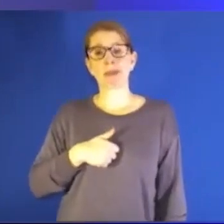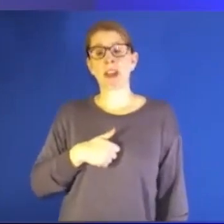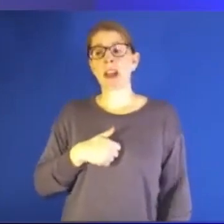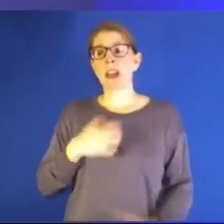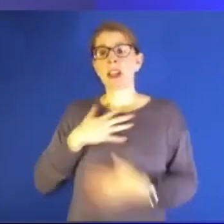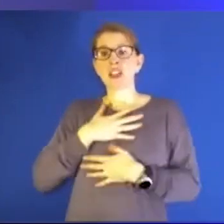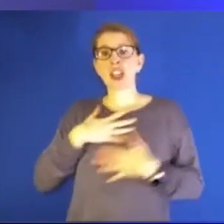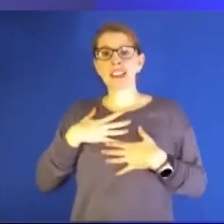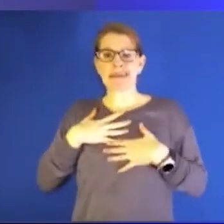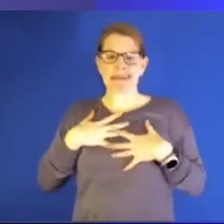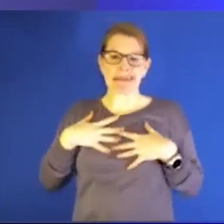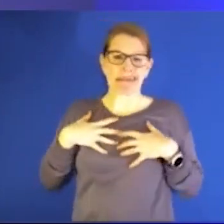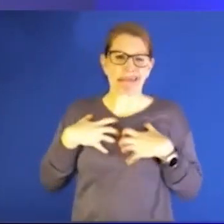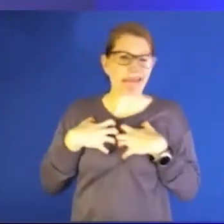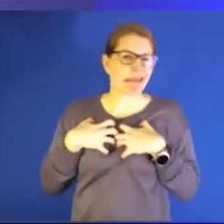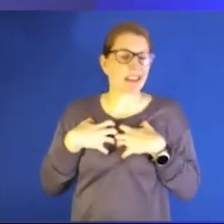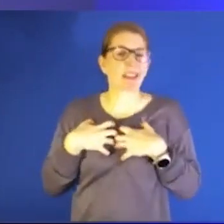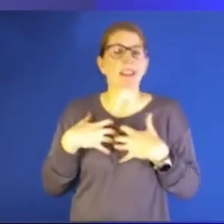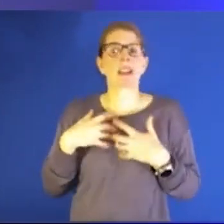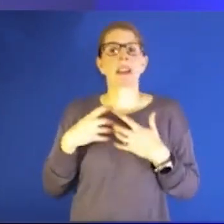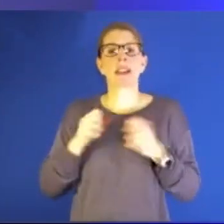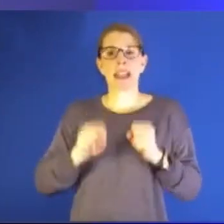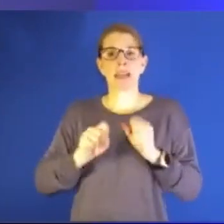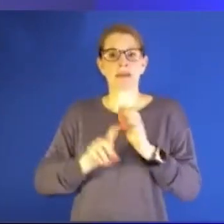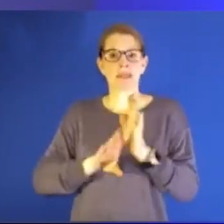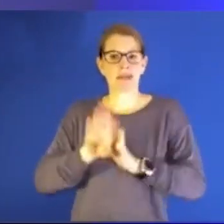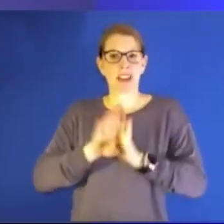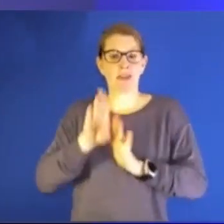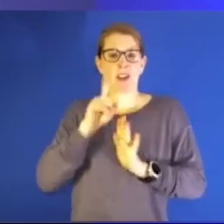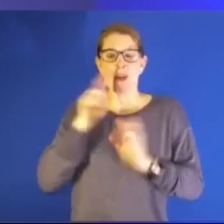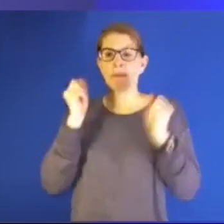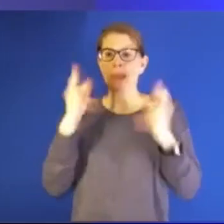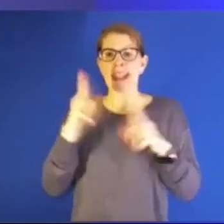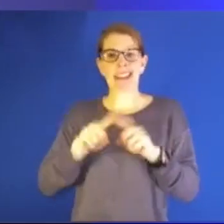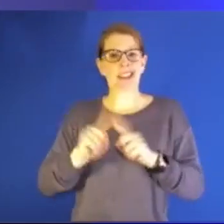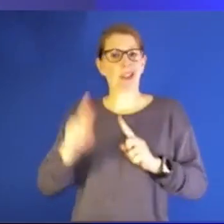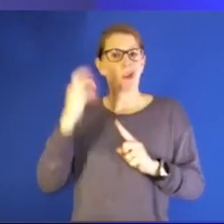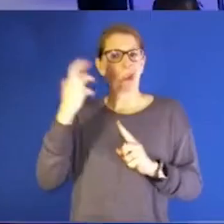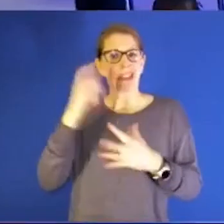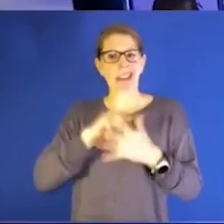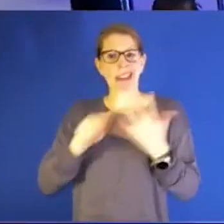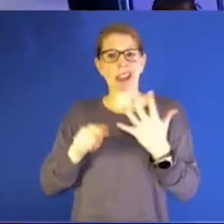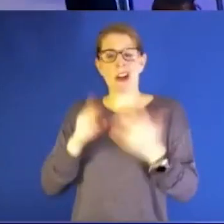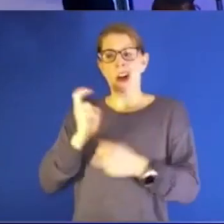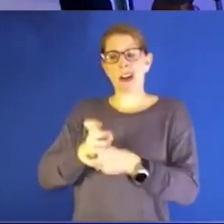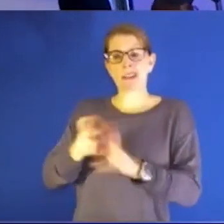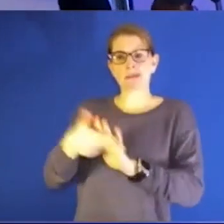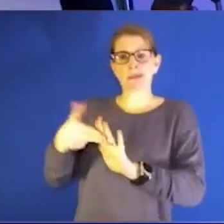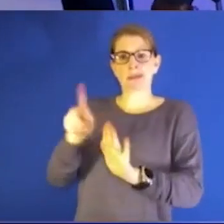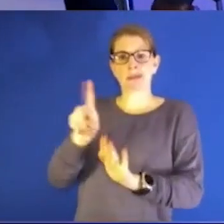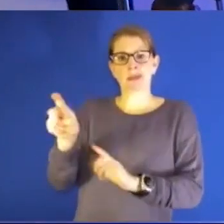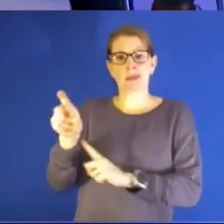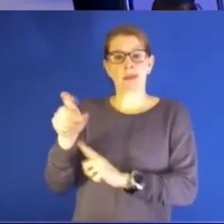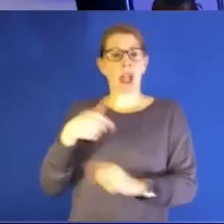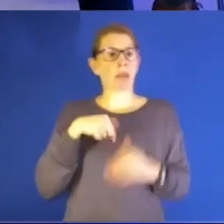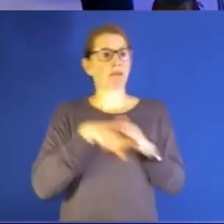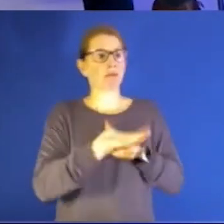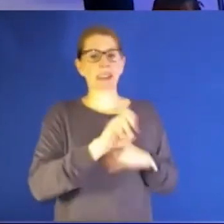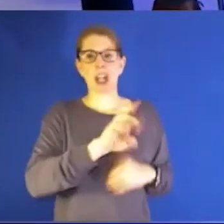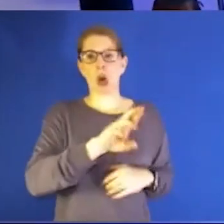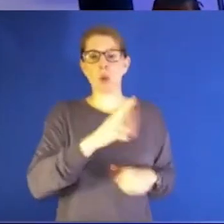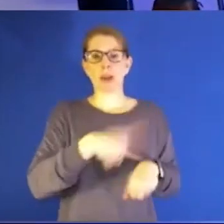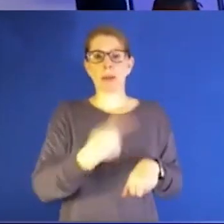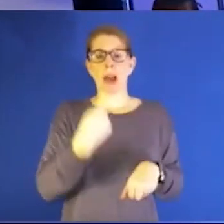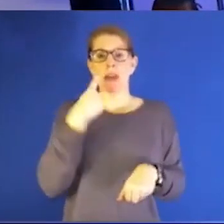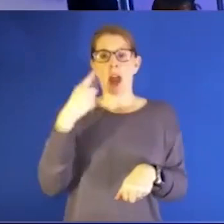of reasons, and so it's a possibility, but it'd be tough to make that diagnosis without further. I took myself to the ER once thinking I was having a heart